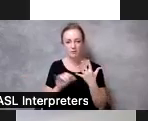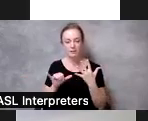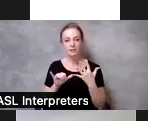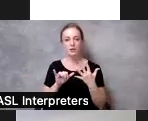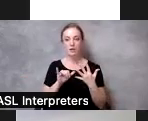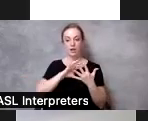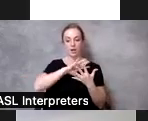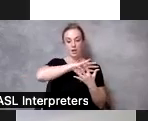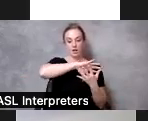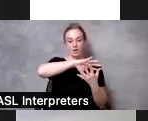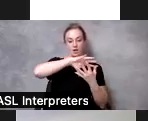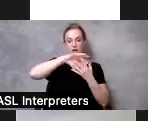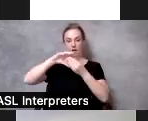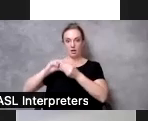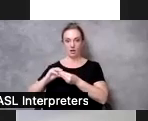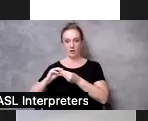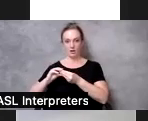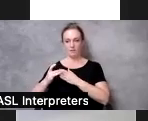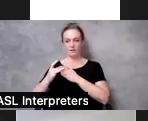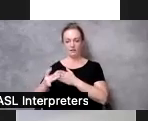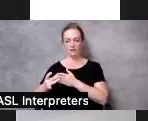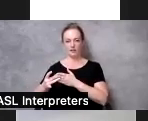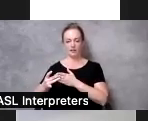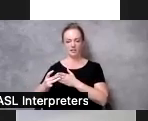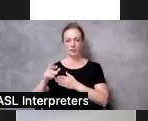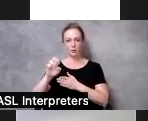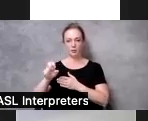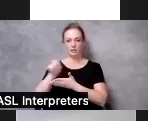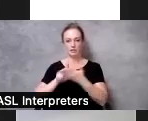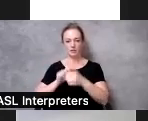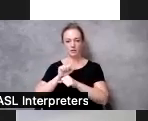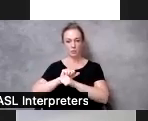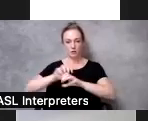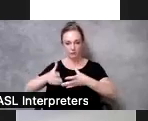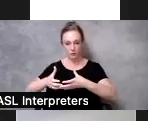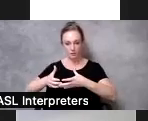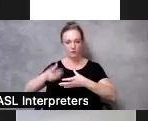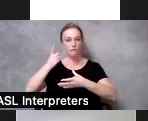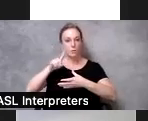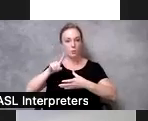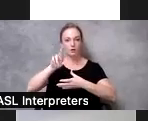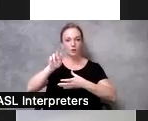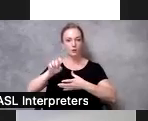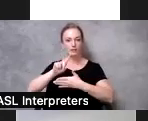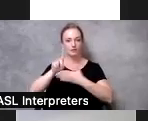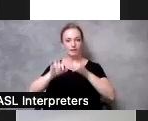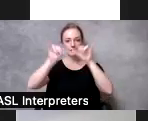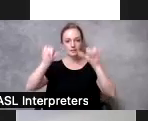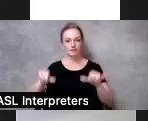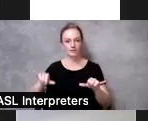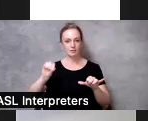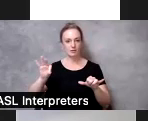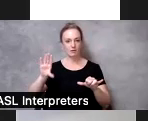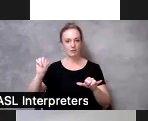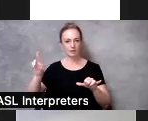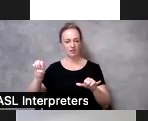in combination are leading to a redesigned workforce for a redesigned system of care. And so next, we're going to hear